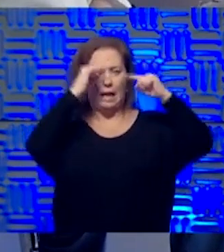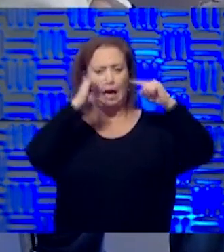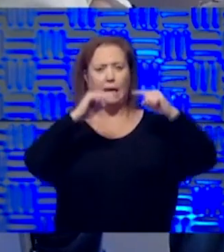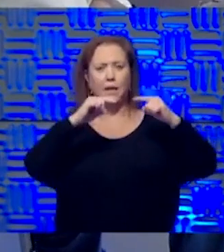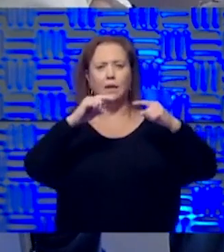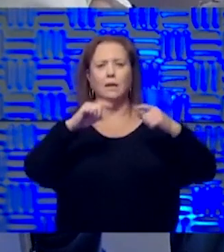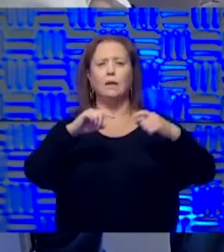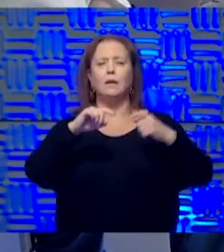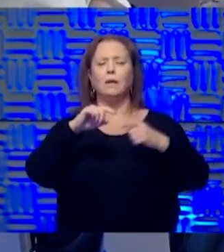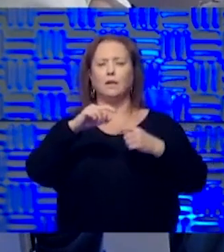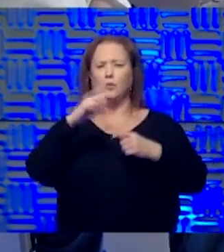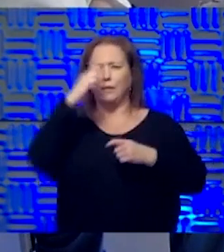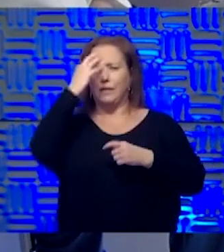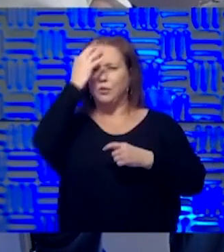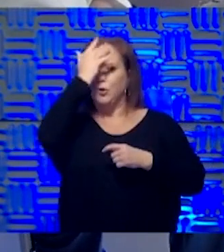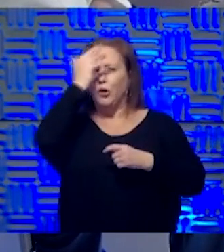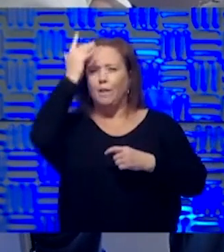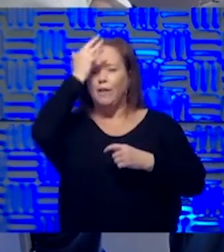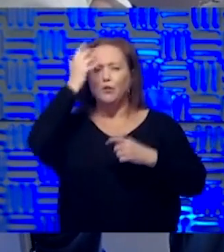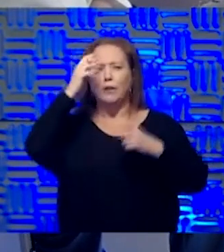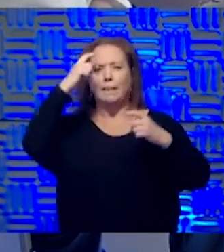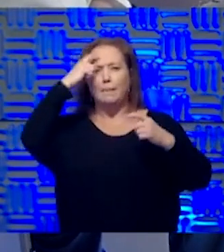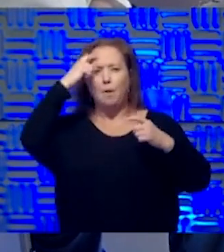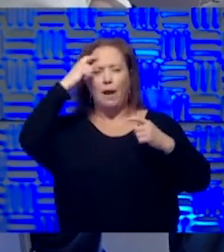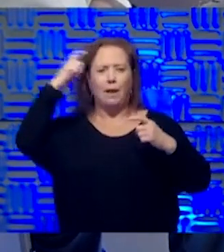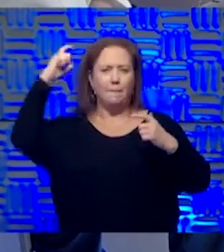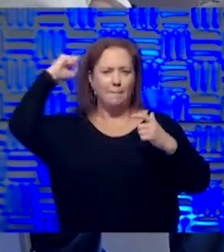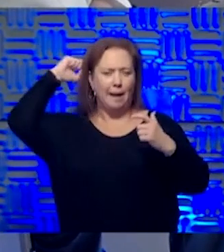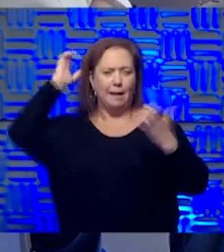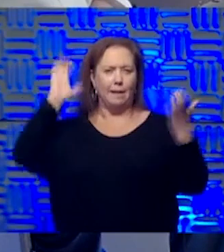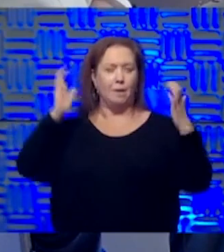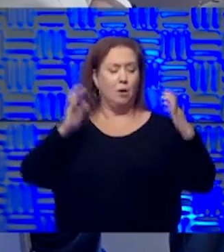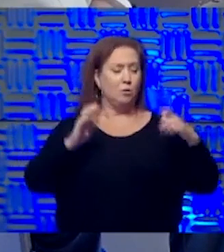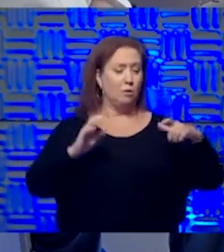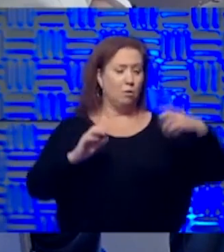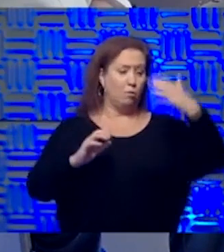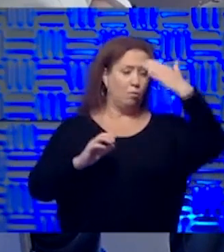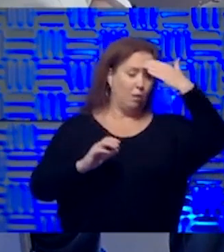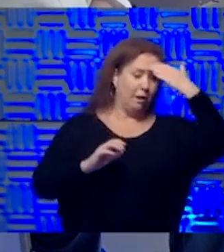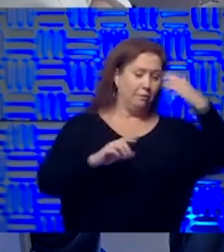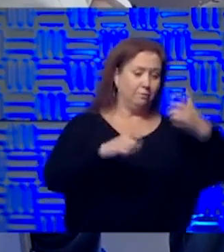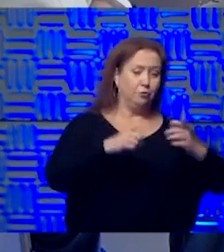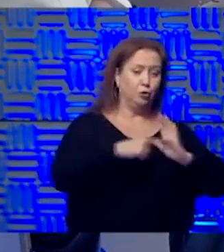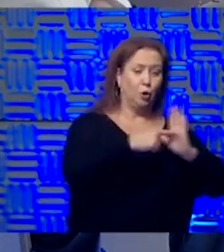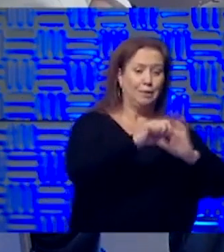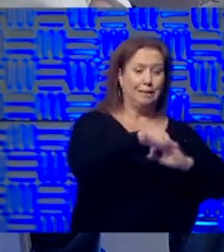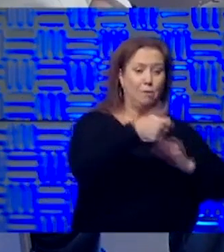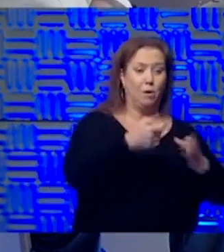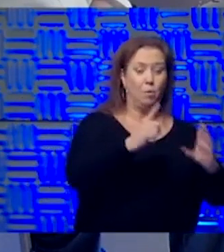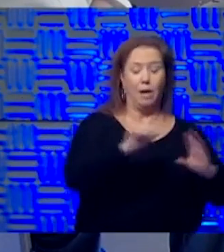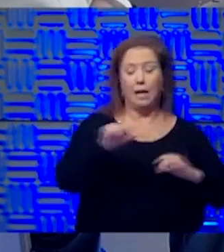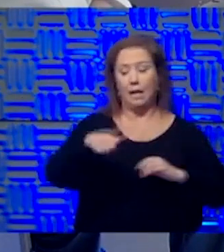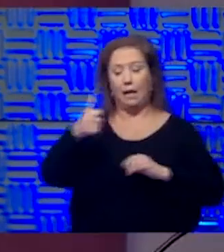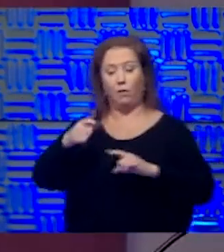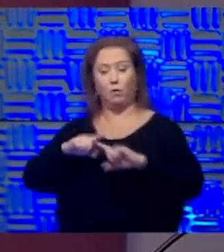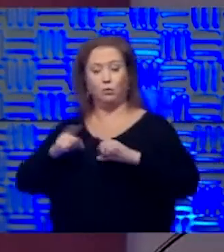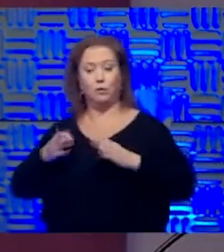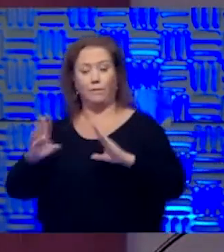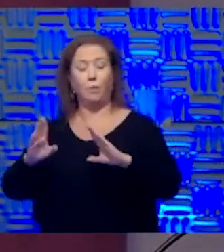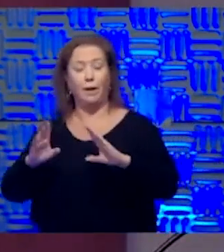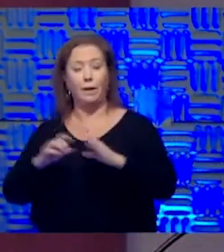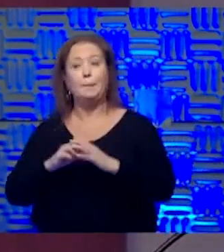of the brain circulation. Right. Talk to us a little bit about how one side of the brain may manifest one way and another part of the brain differently.